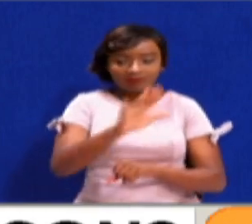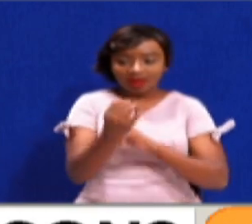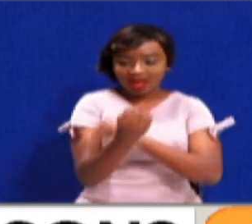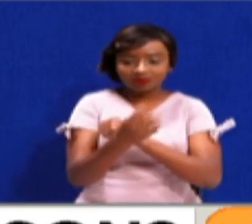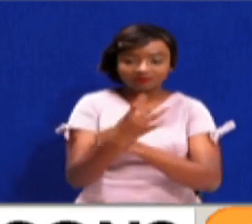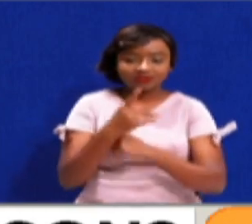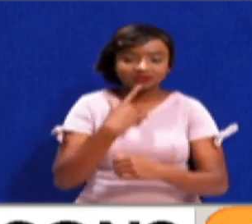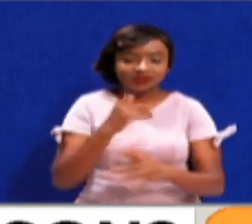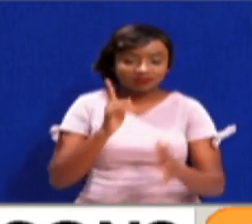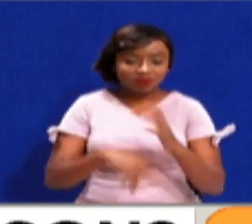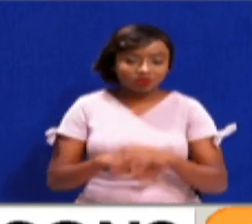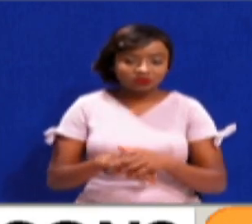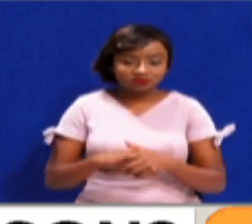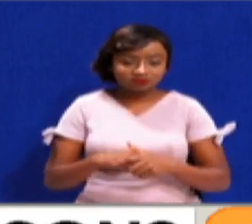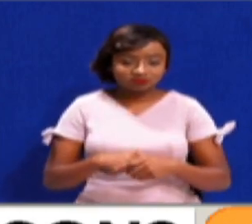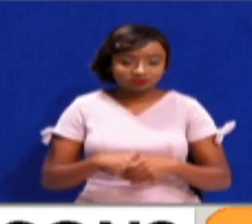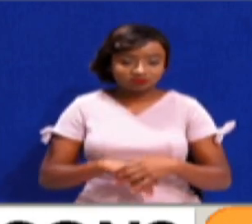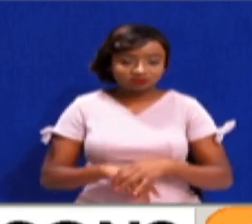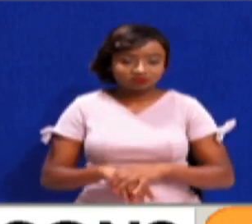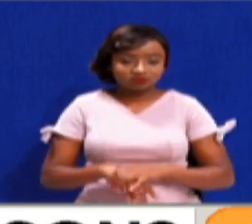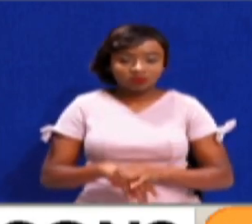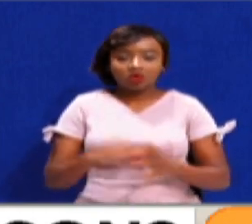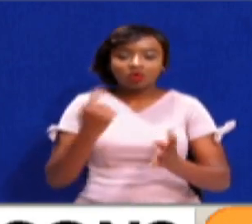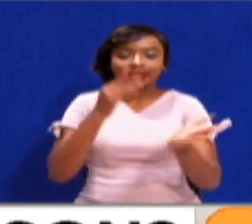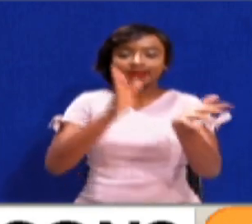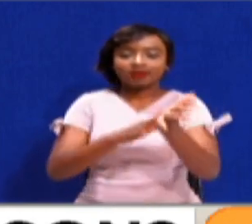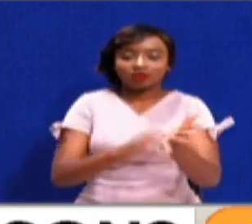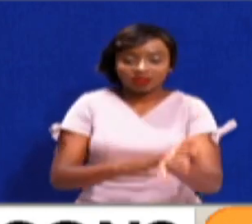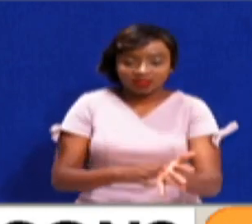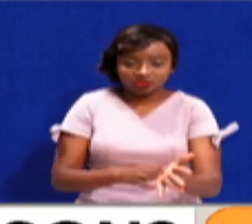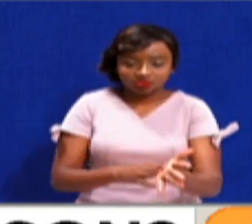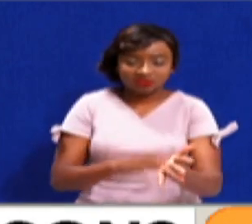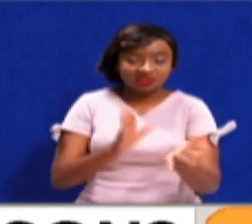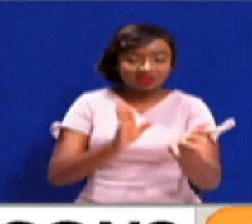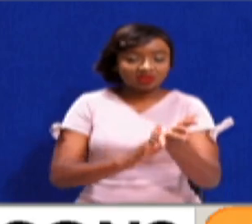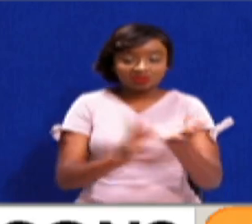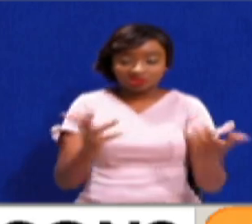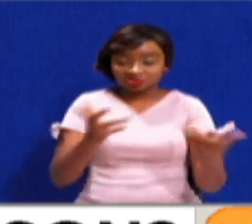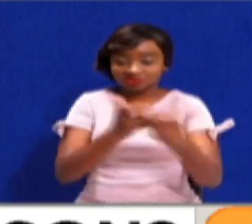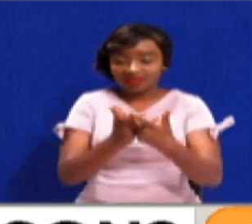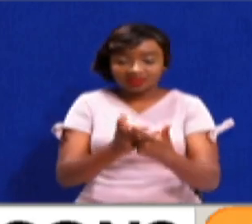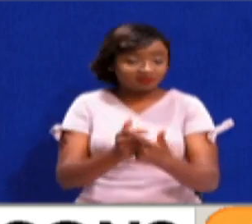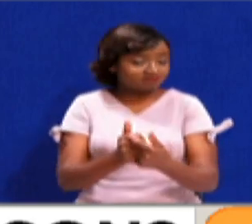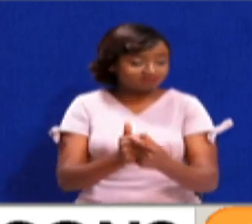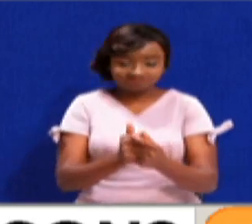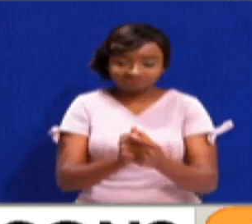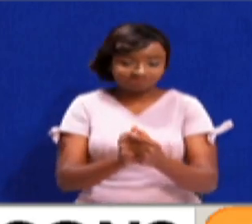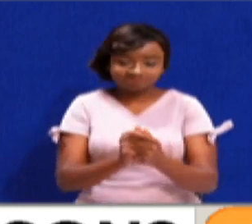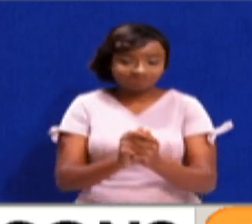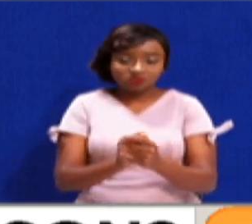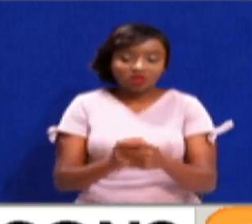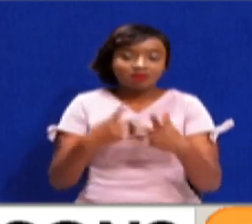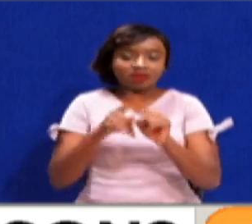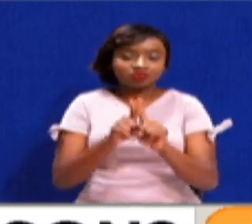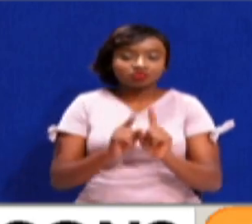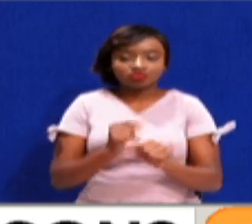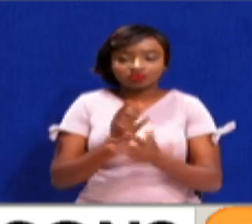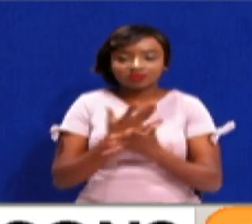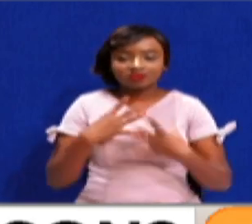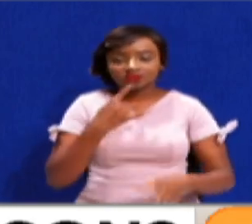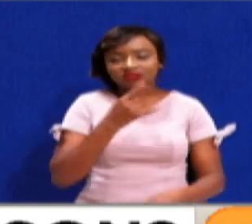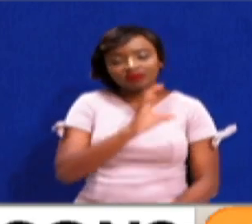give is it's an advisory. Recommendations. None of it is binding. And I've seen, you know, in certain quarters, people are asking, so what